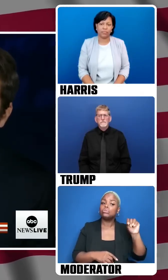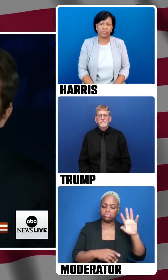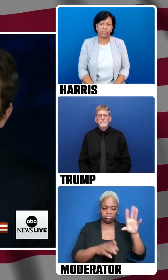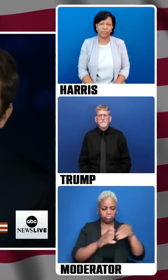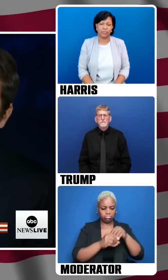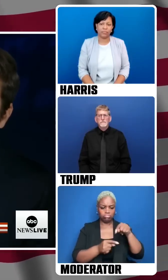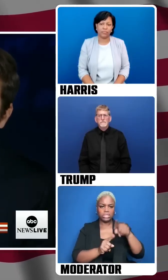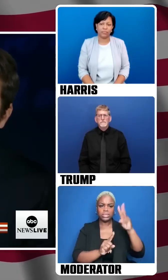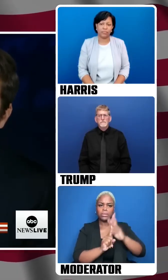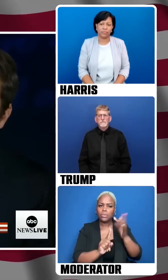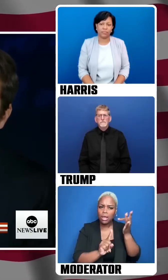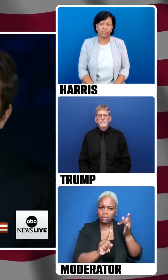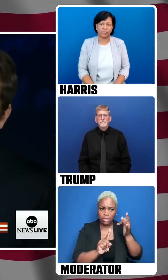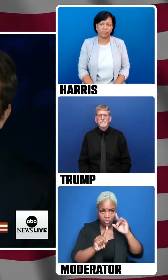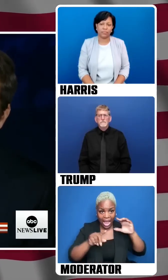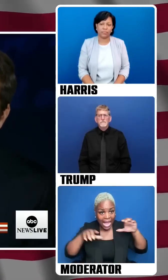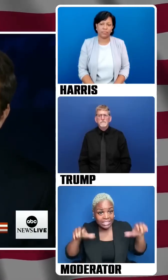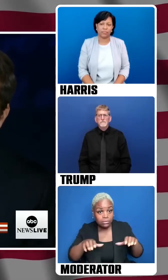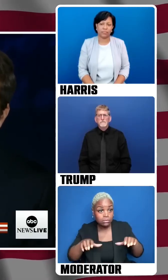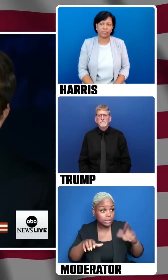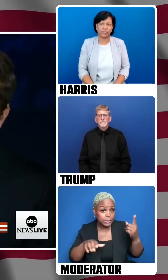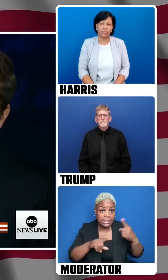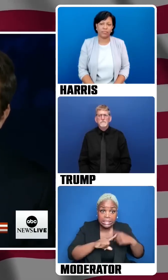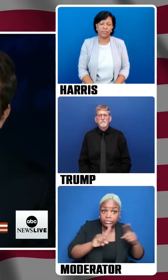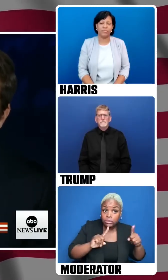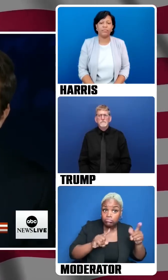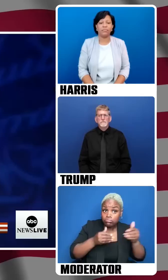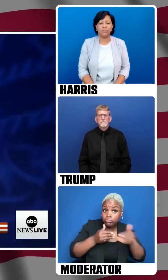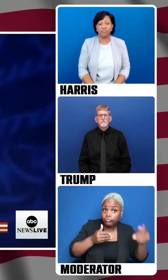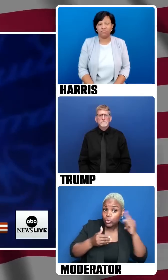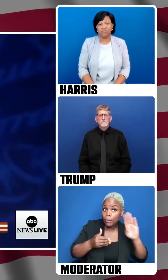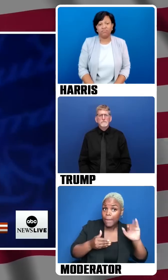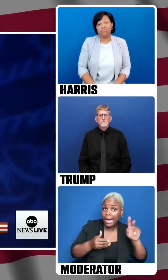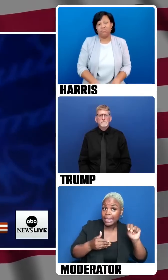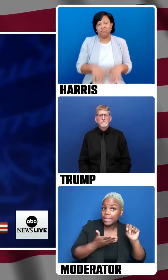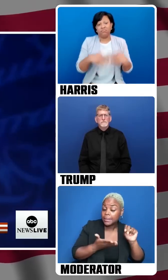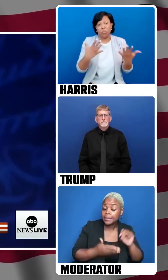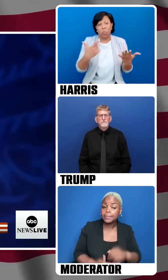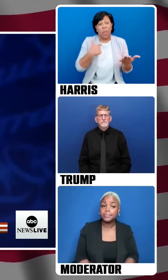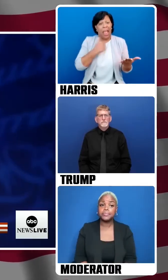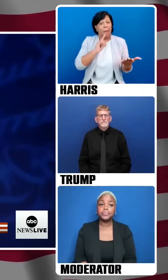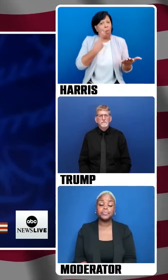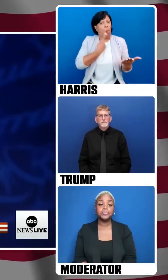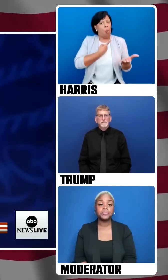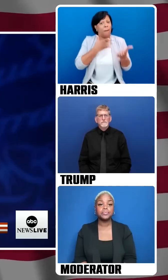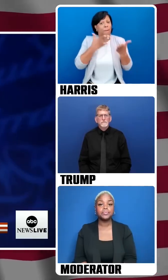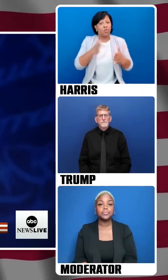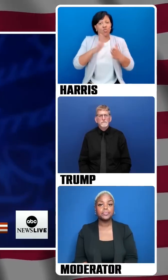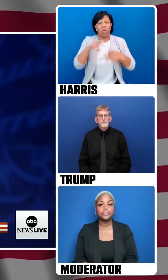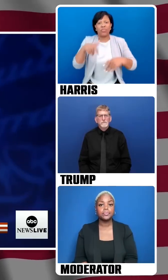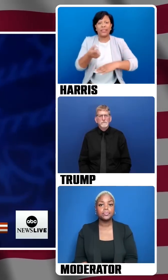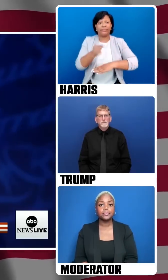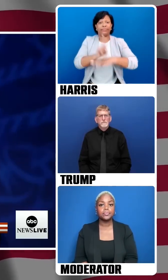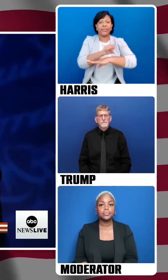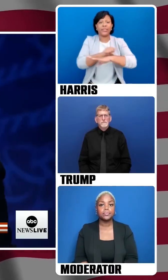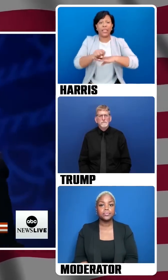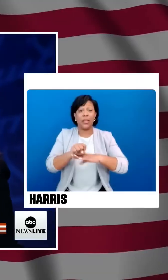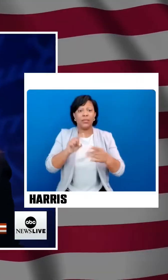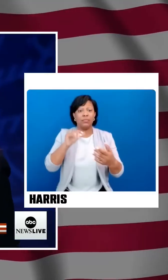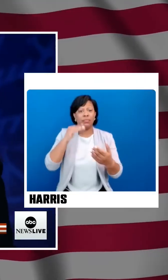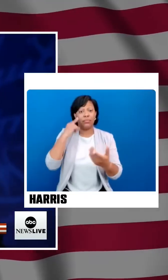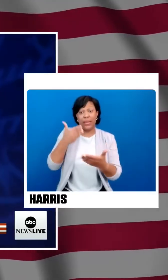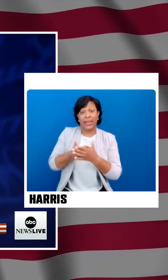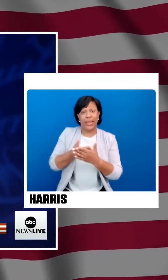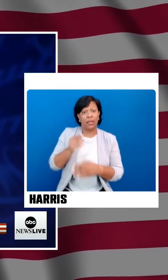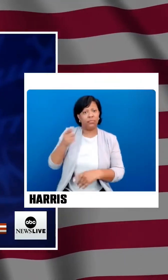President Biden on this? So I'm the only person on this stage who has prosecuted transnational criminal organizations for the trafficking of